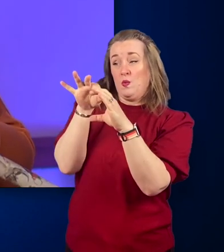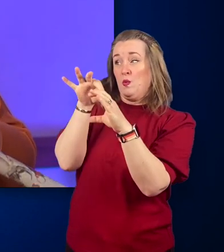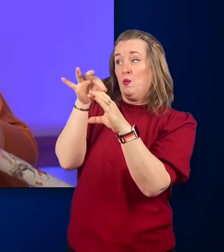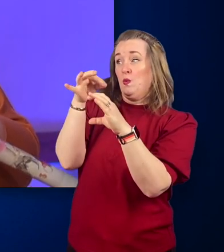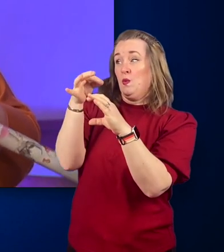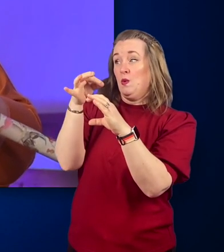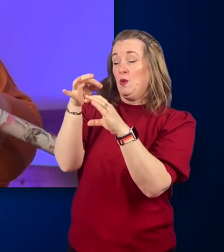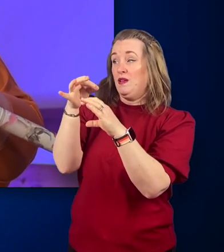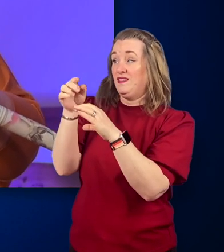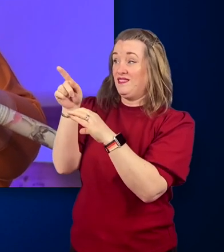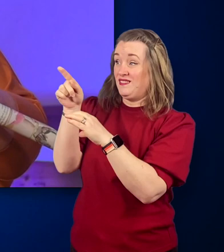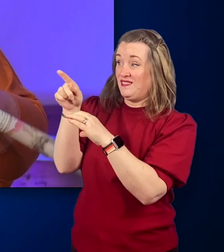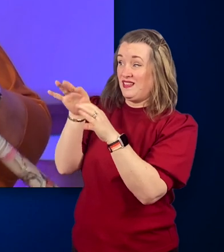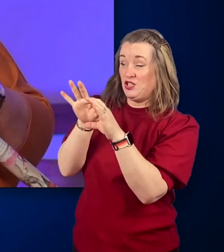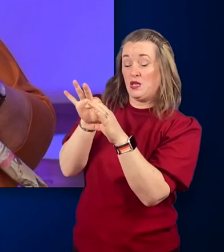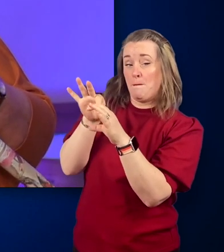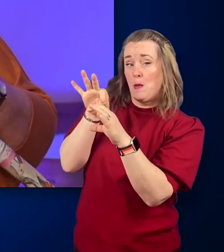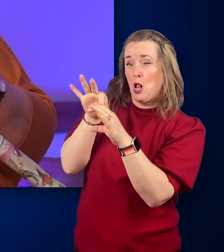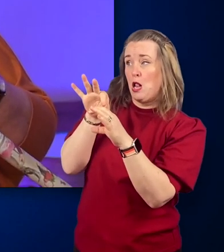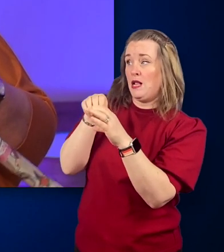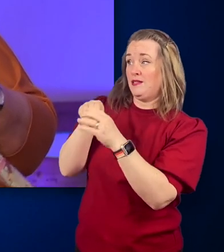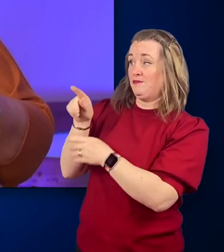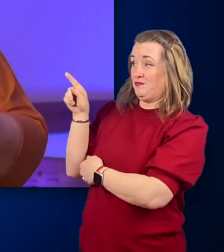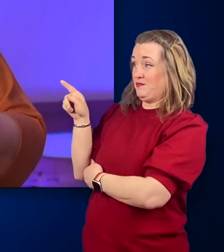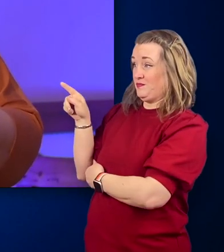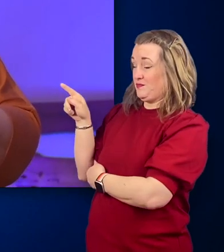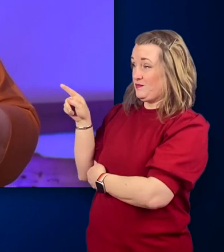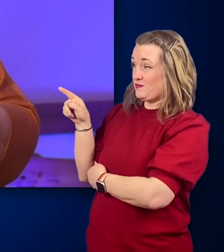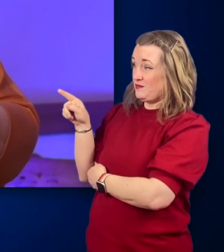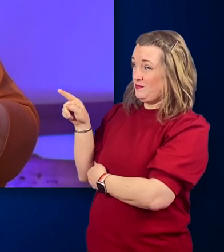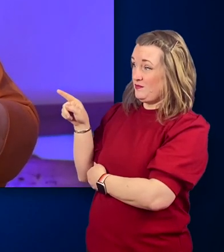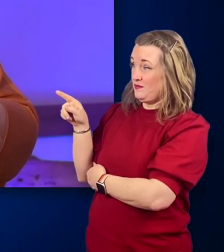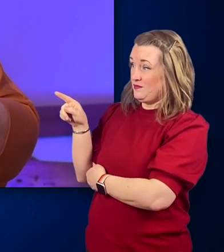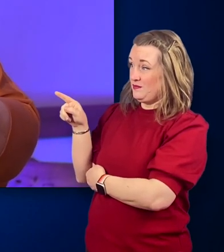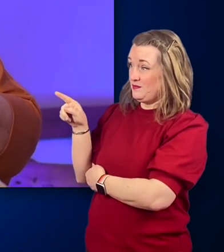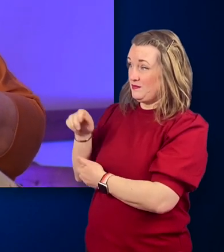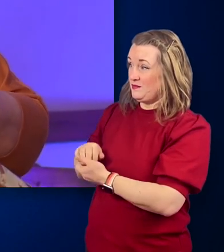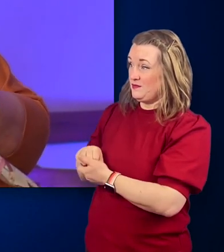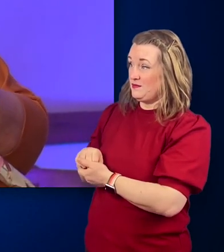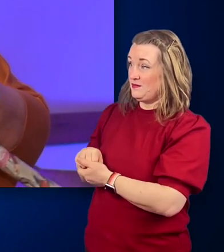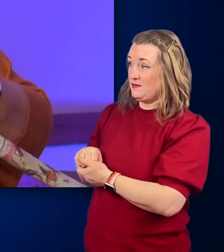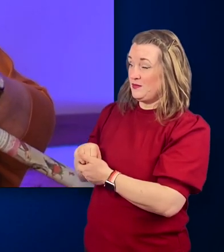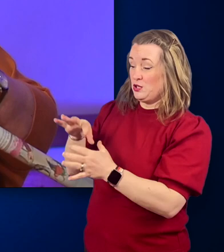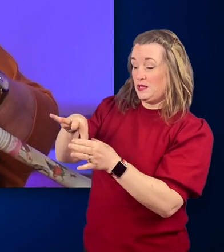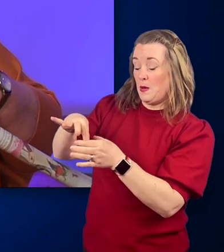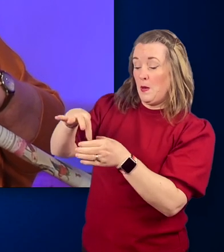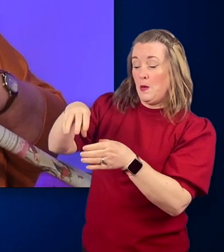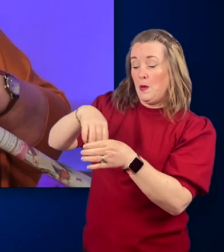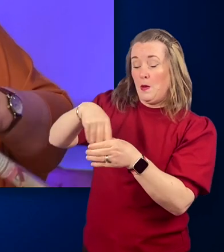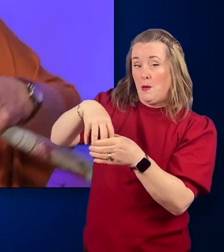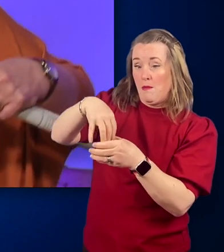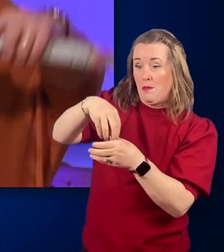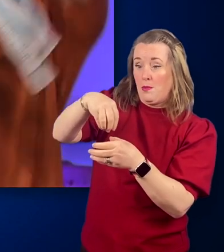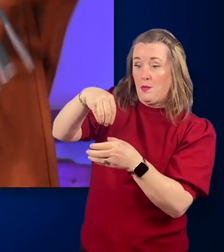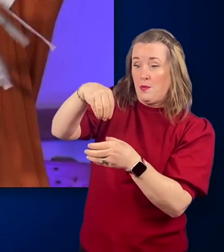and very gently, so you don't rip them, as I've done several times in practicing this, you just pull them up from the